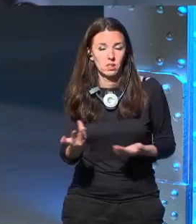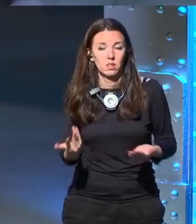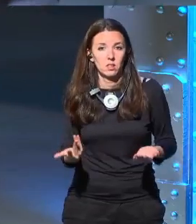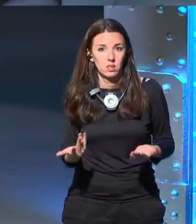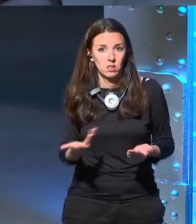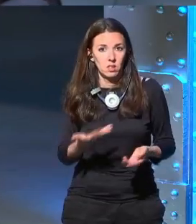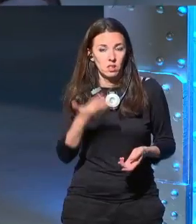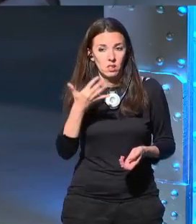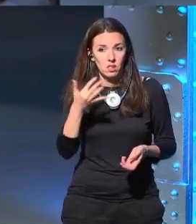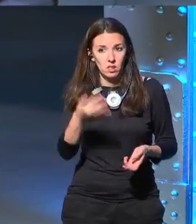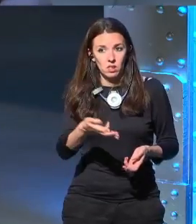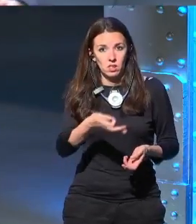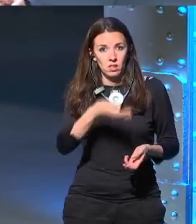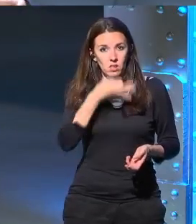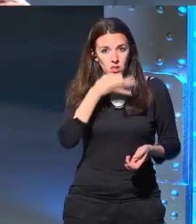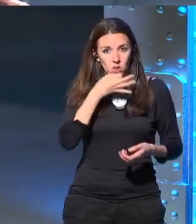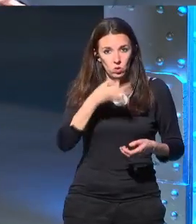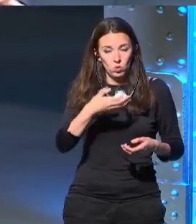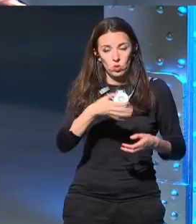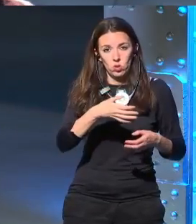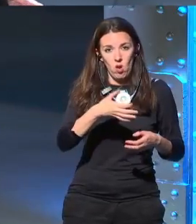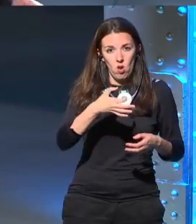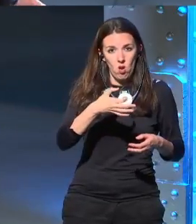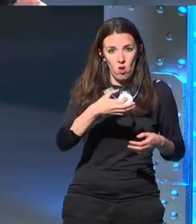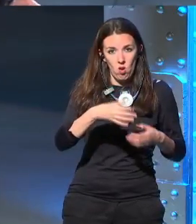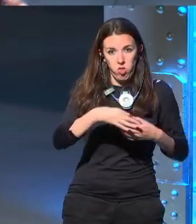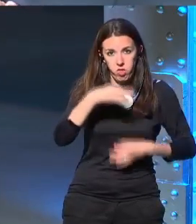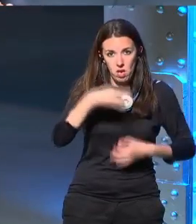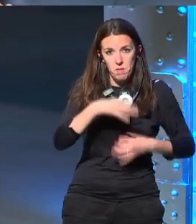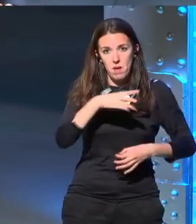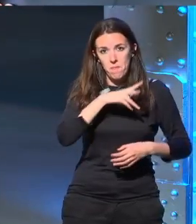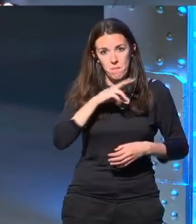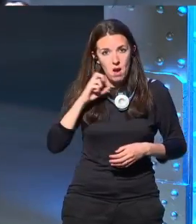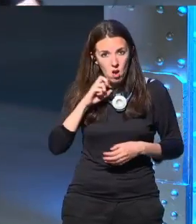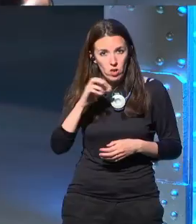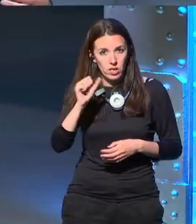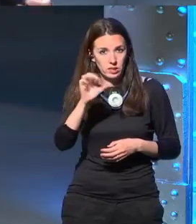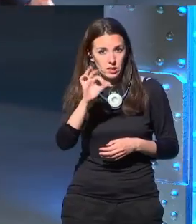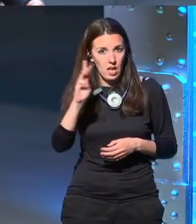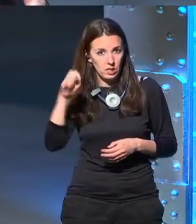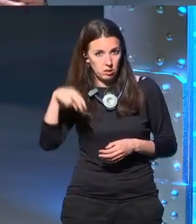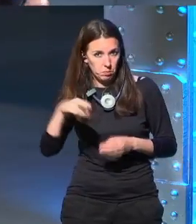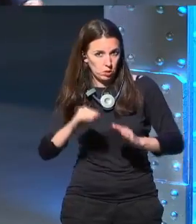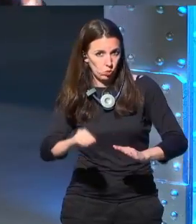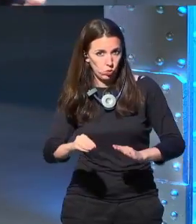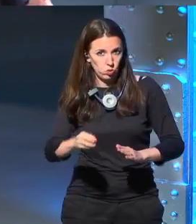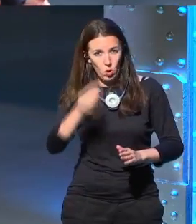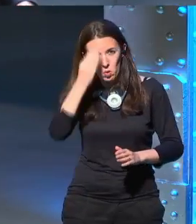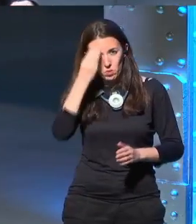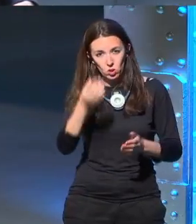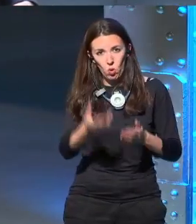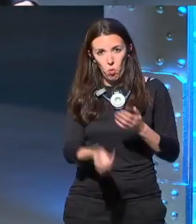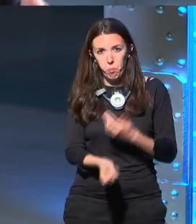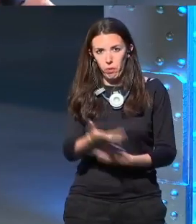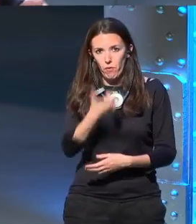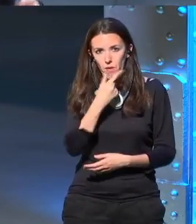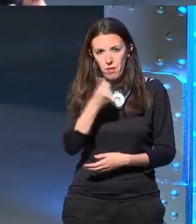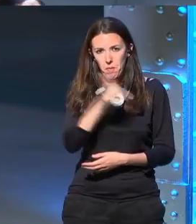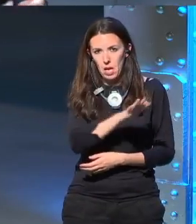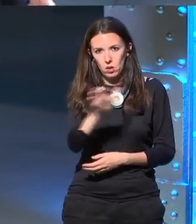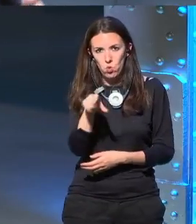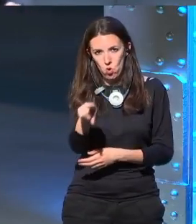civic life and the Aspen values, that's more likely to come out of Europe, but you need to at